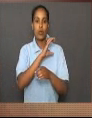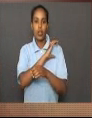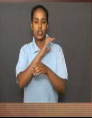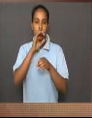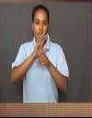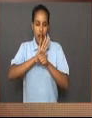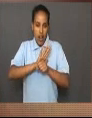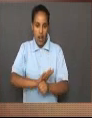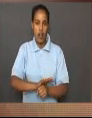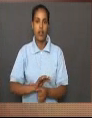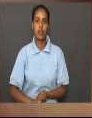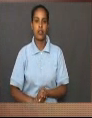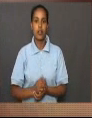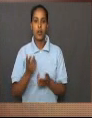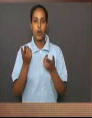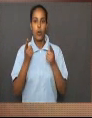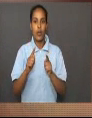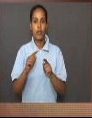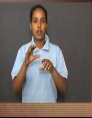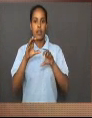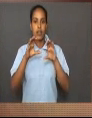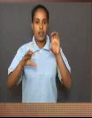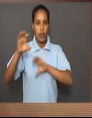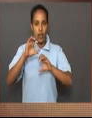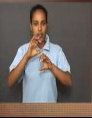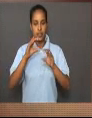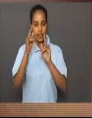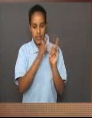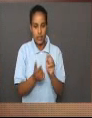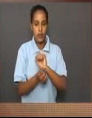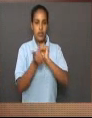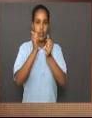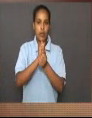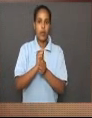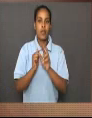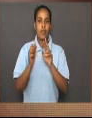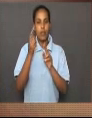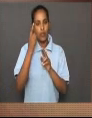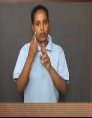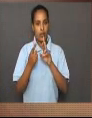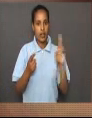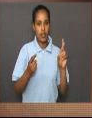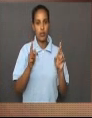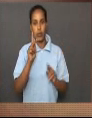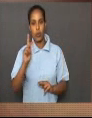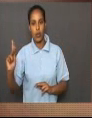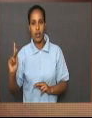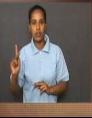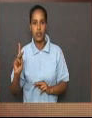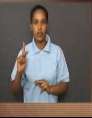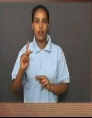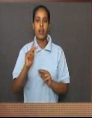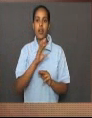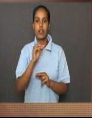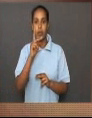potential. When chemical systems change from reactants to products, and